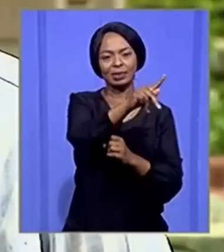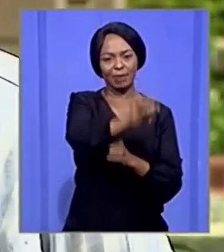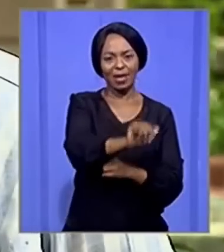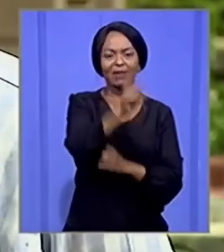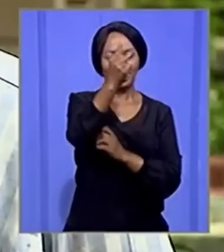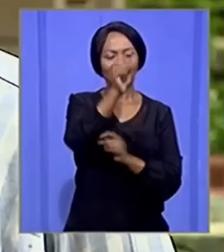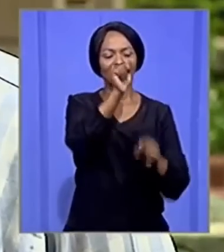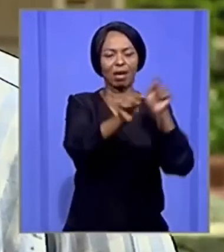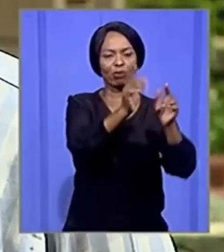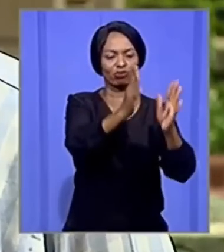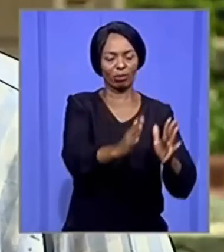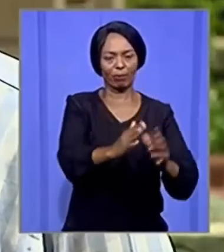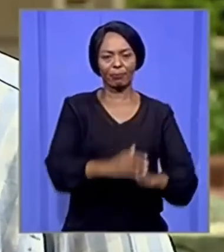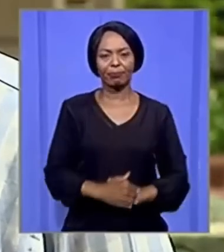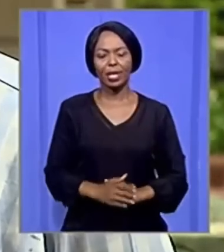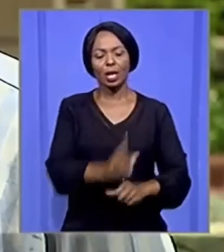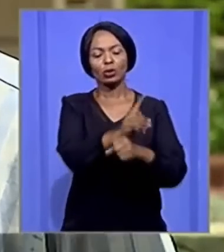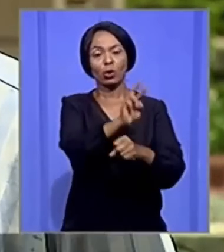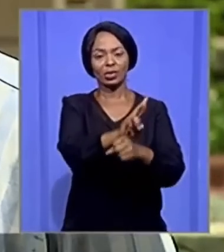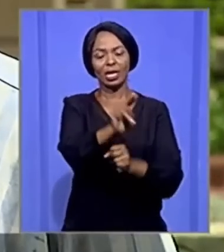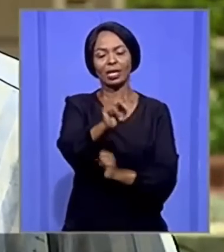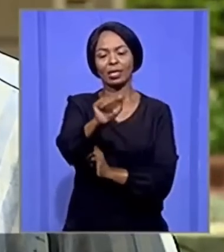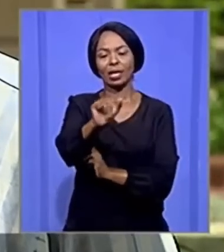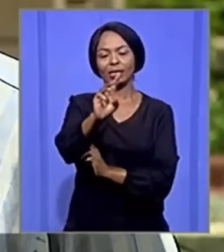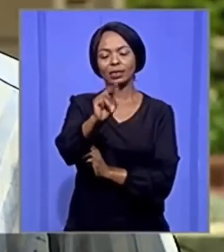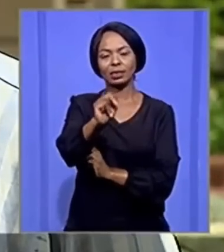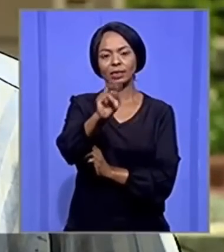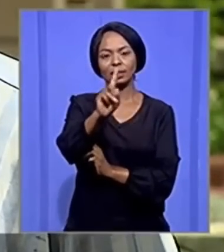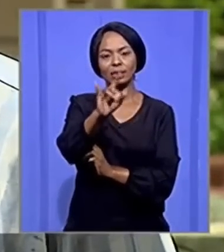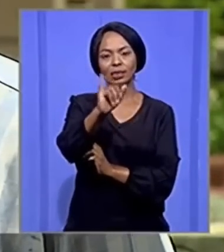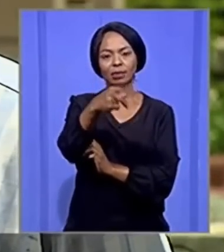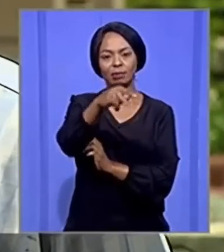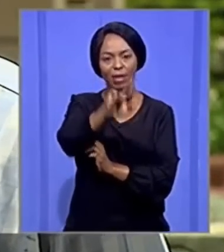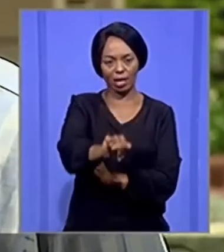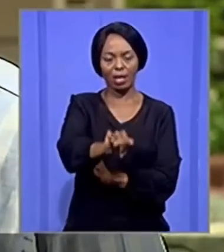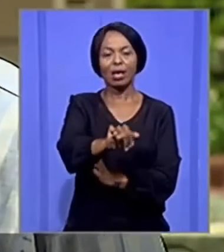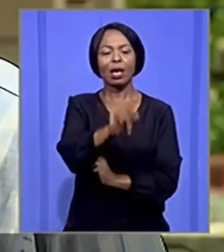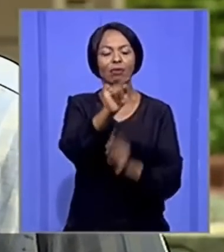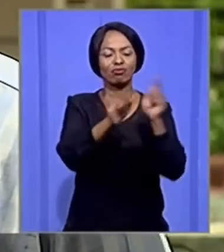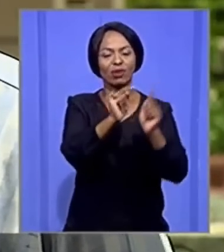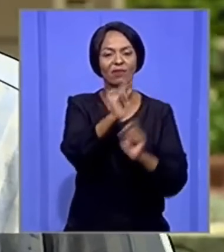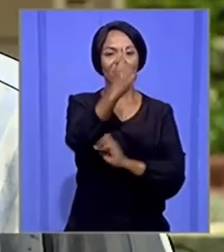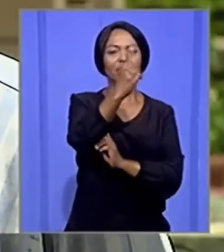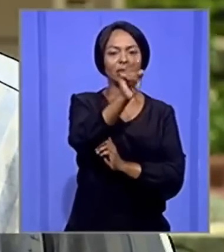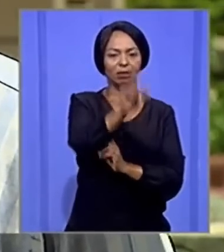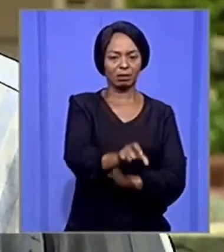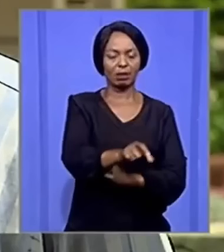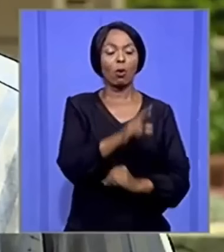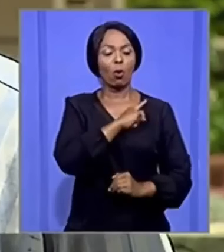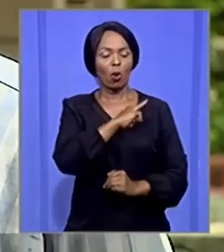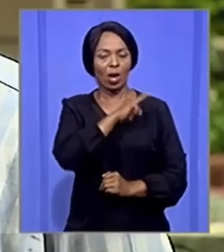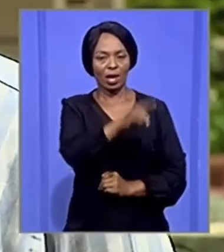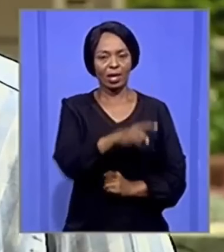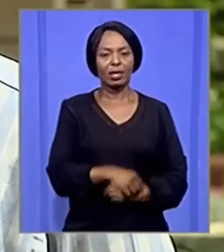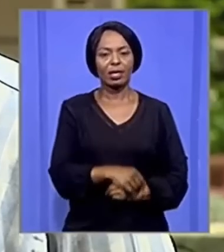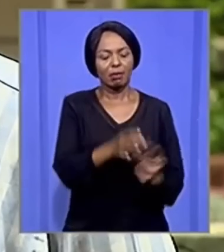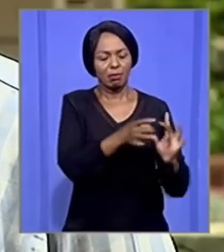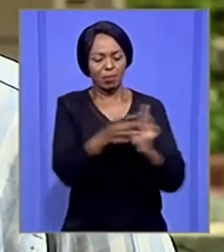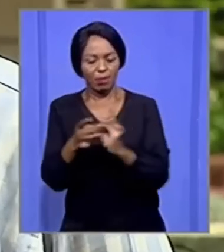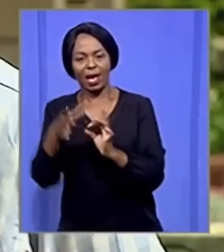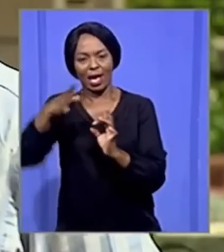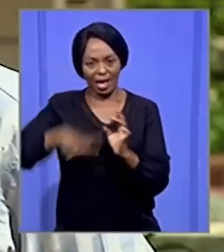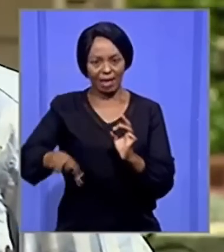Taba ya hore Dr. Magudumana e se le ena moqosuwa wa pele e bakwa ke taba tse pedi. Ya pele ke ya hore go labana le baqosuwa ba